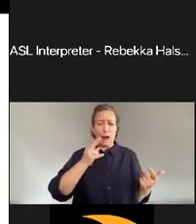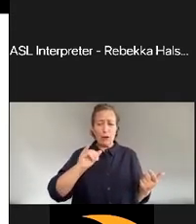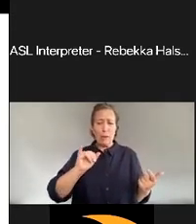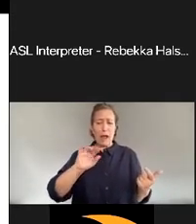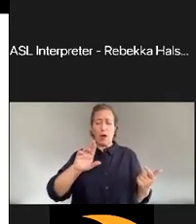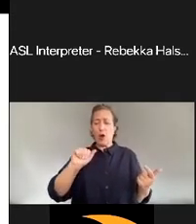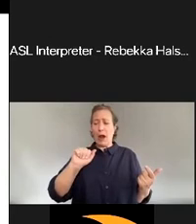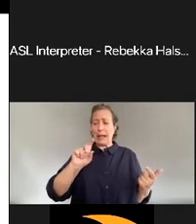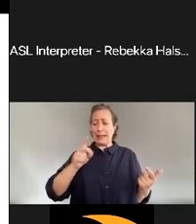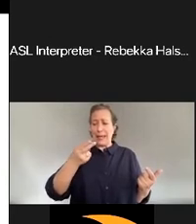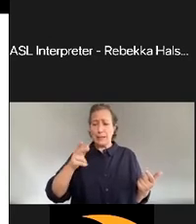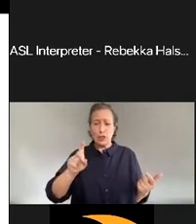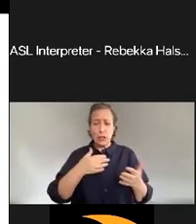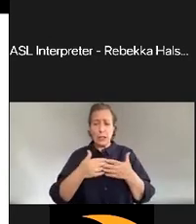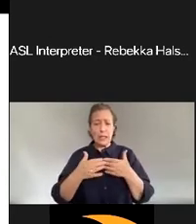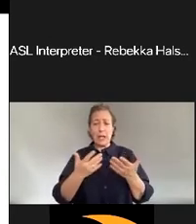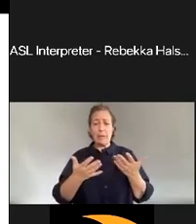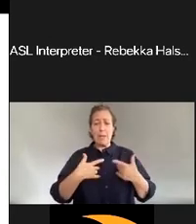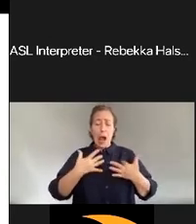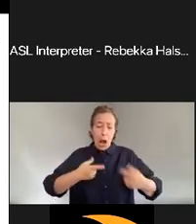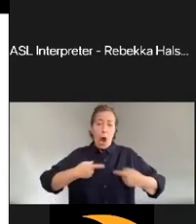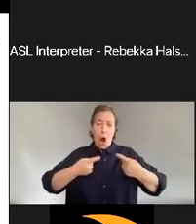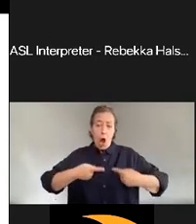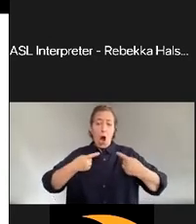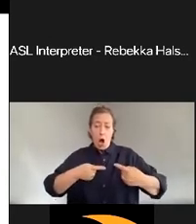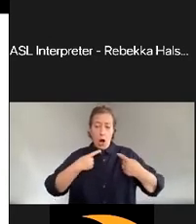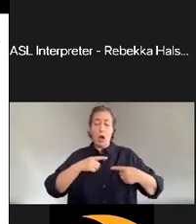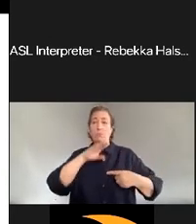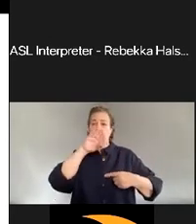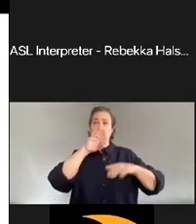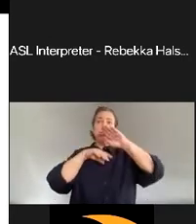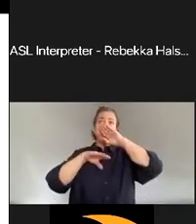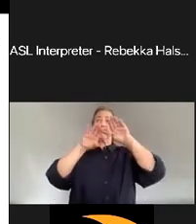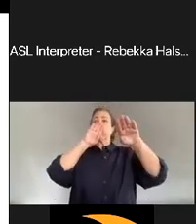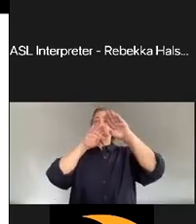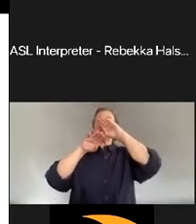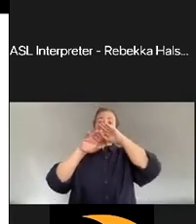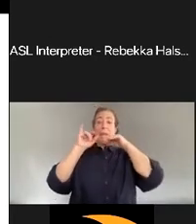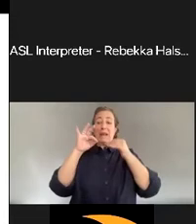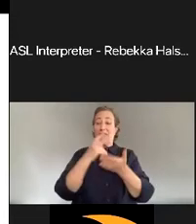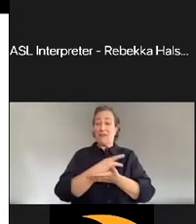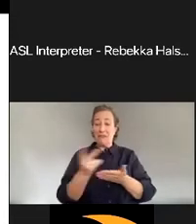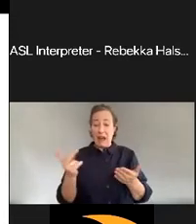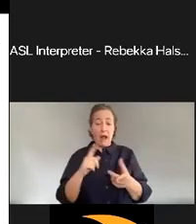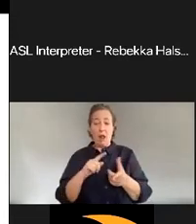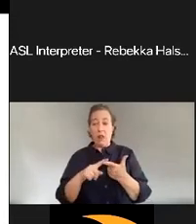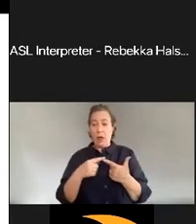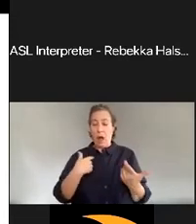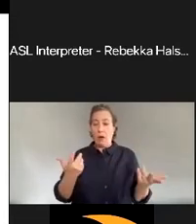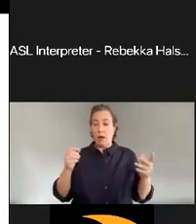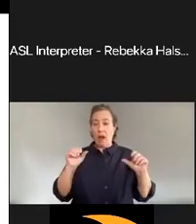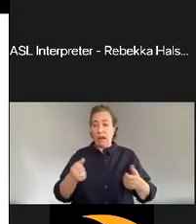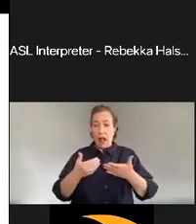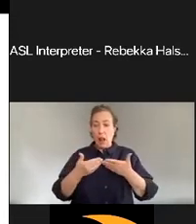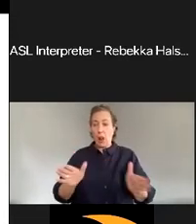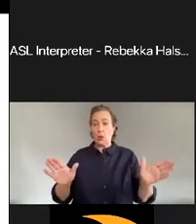not be continuing on in school, and that can put them at risk of losing their work permit and even put them in removal proceedings or